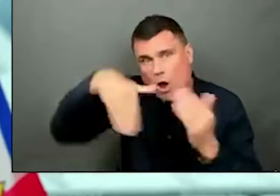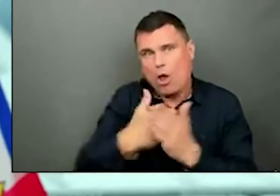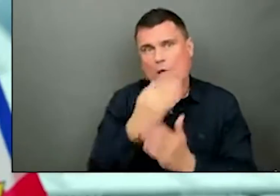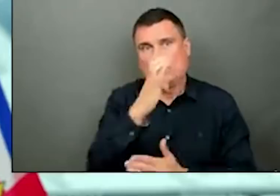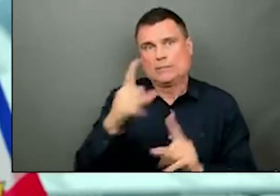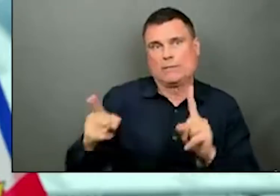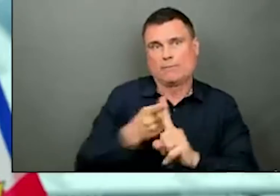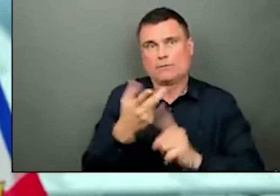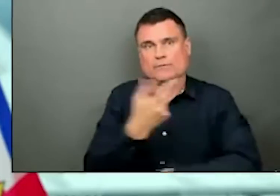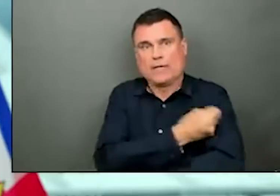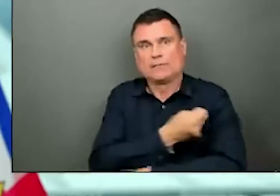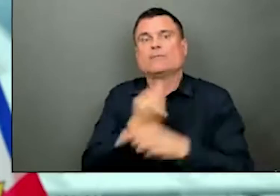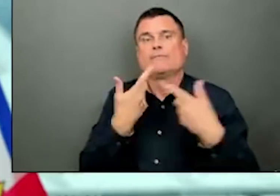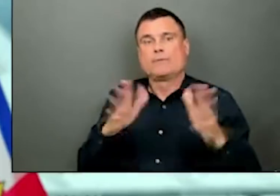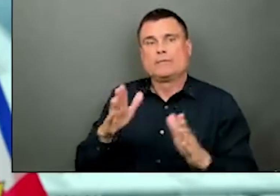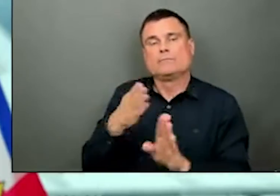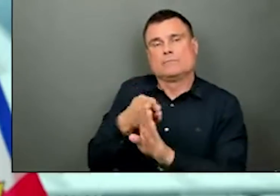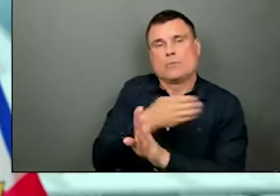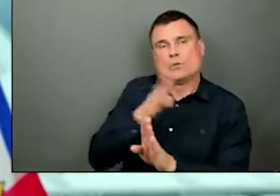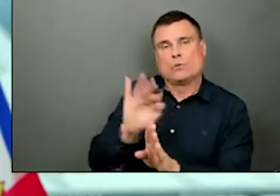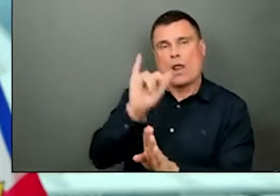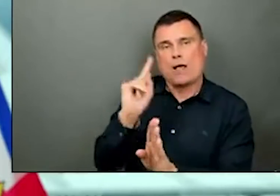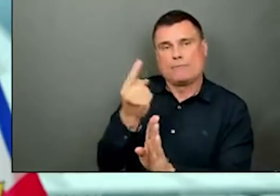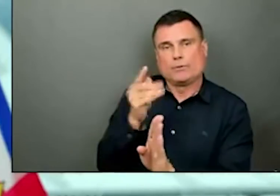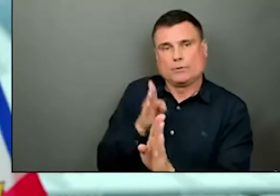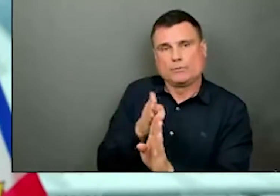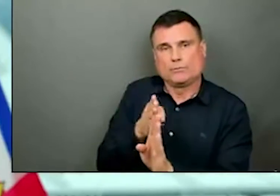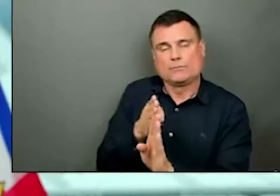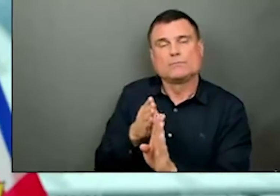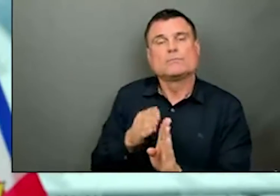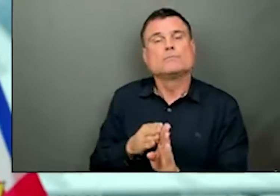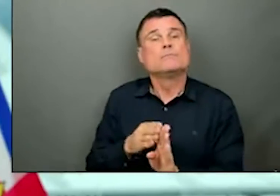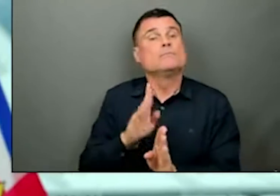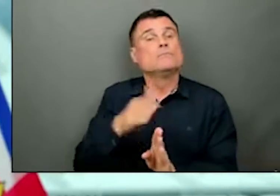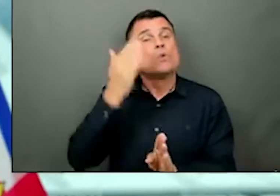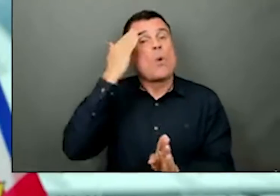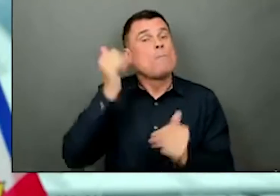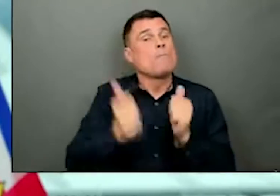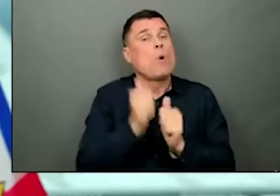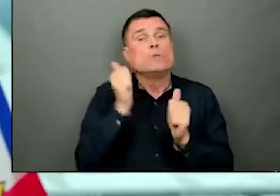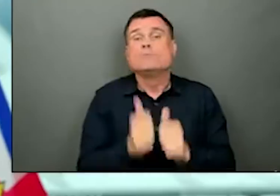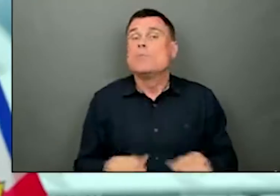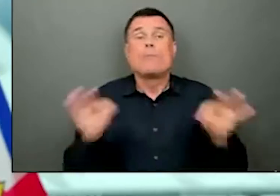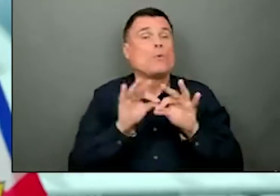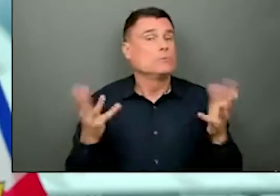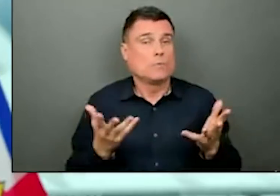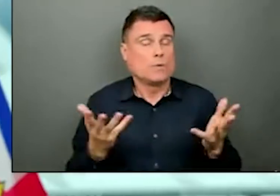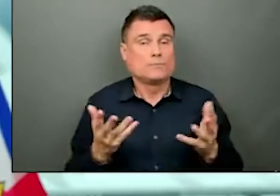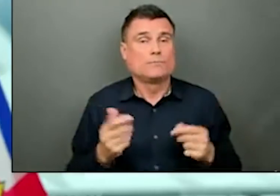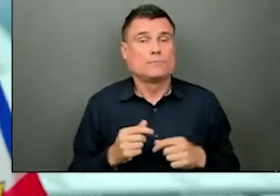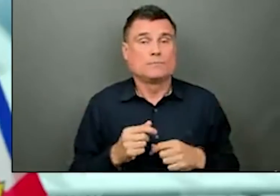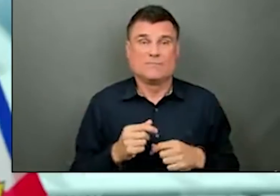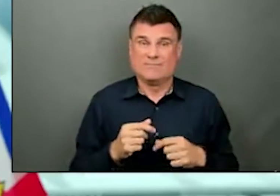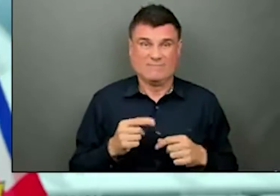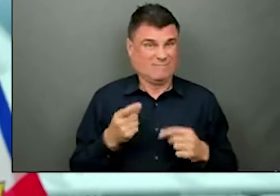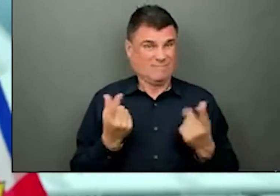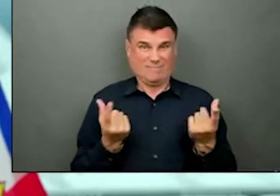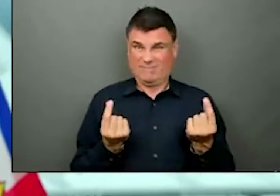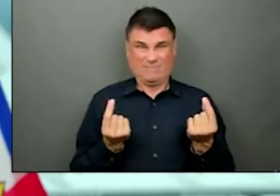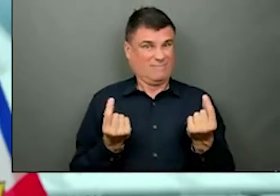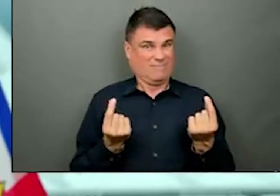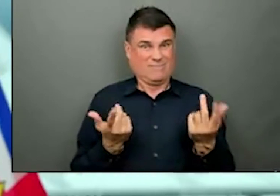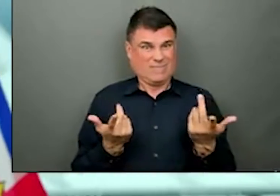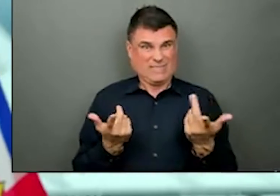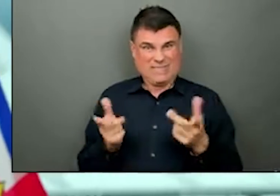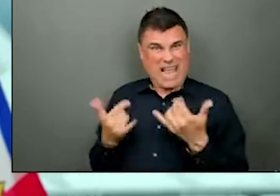the dose 1 and the dose 2. As you know, the most important thing that we know will help stop transmission and protect everybody